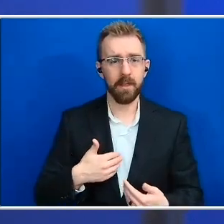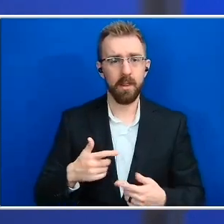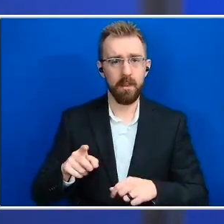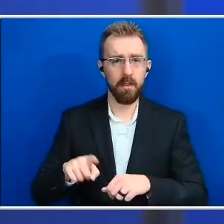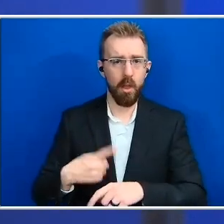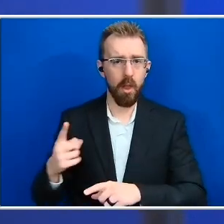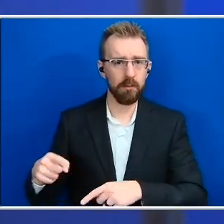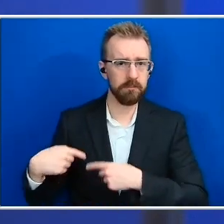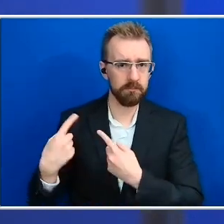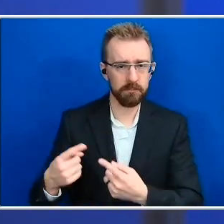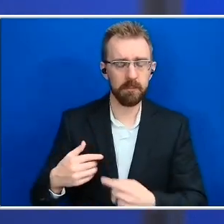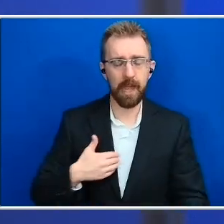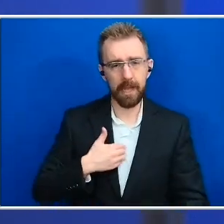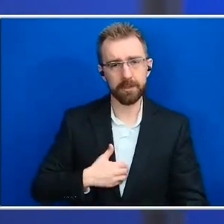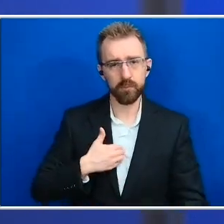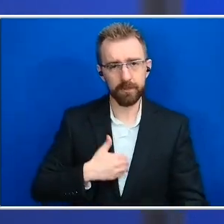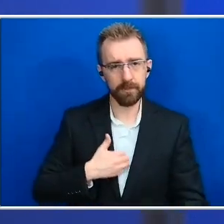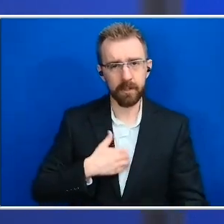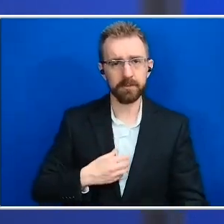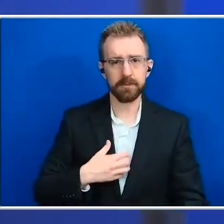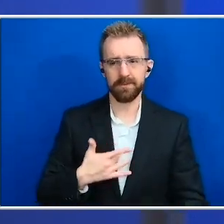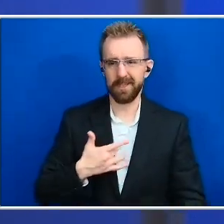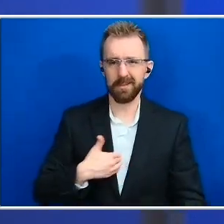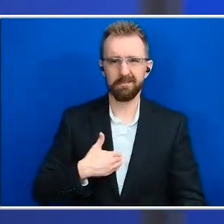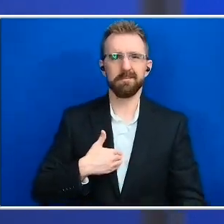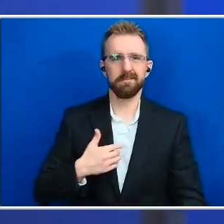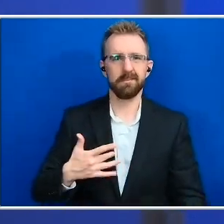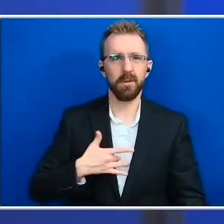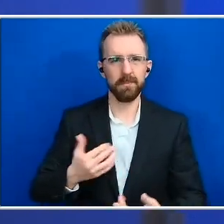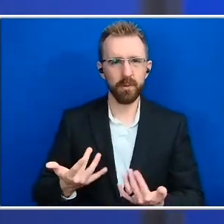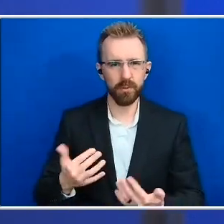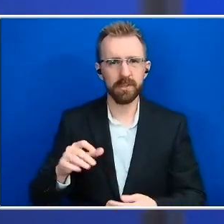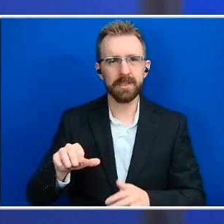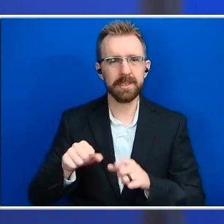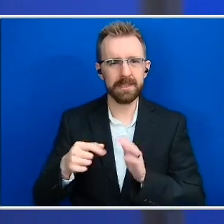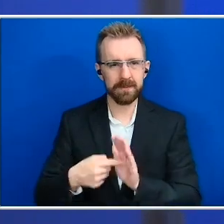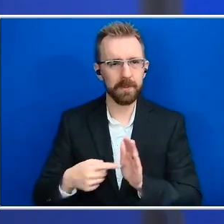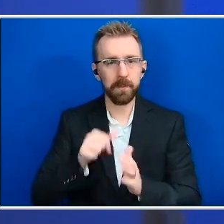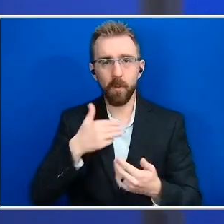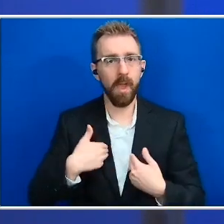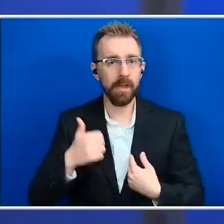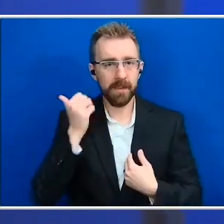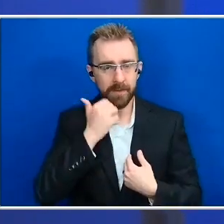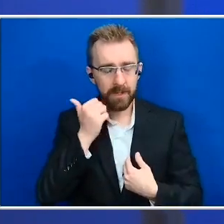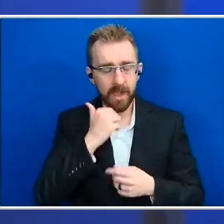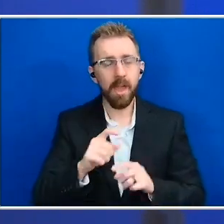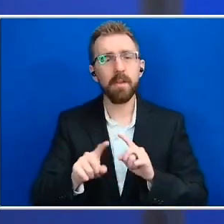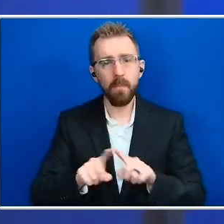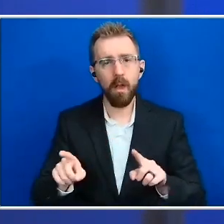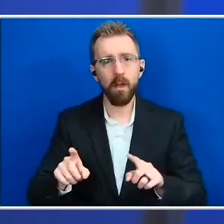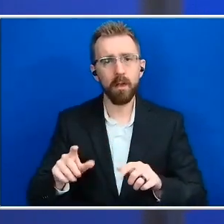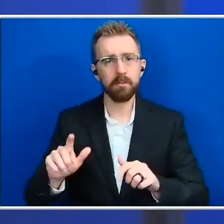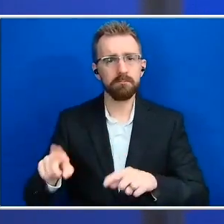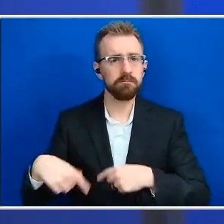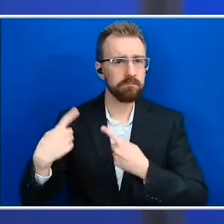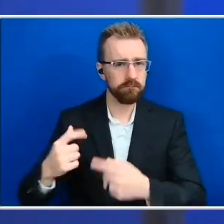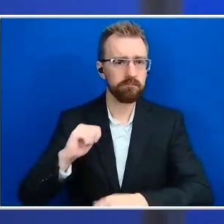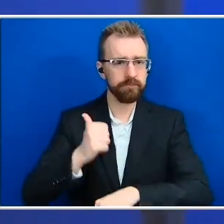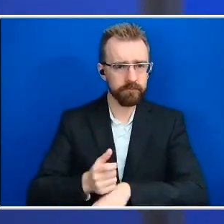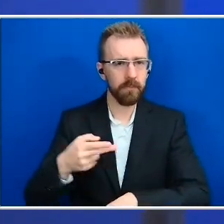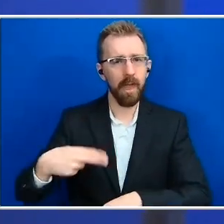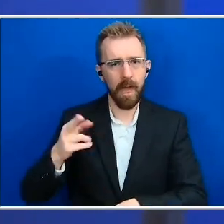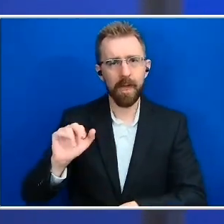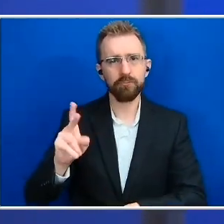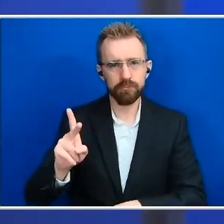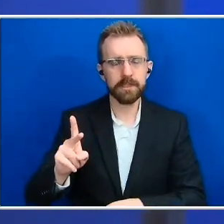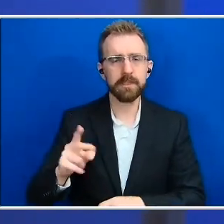reflux symptoms, even if they don't have it on a day-to-day, but it has been long-standing, those are at high risk. Smokers or